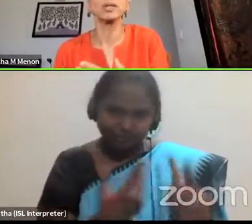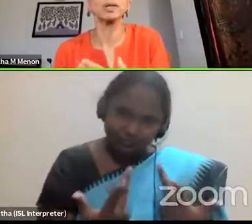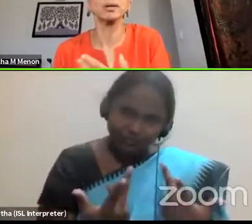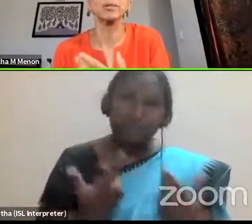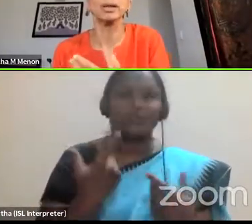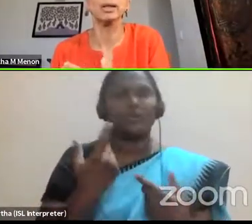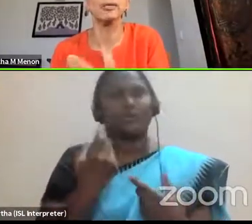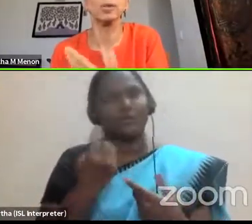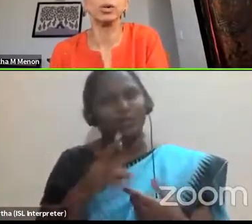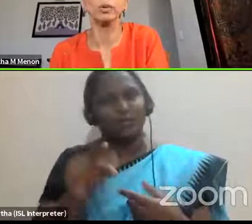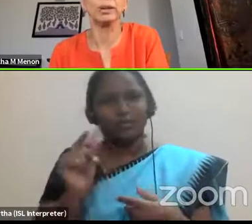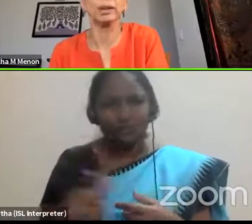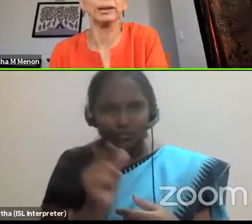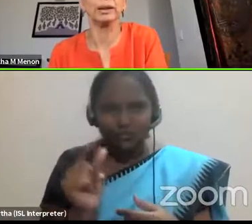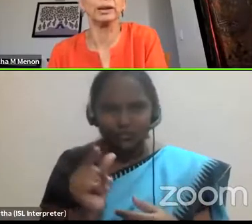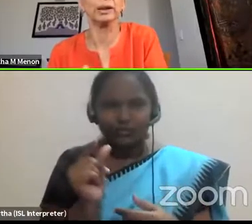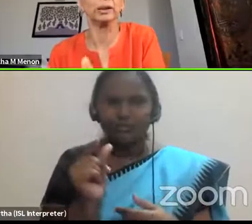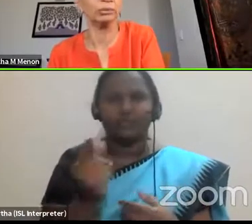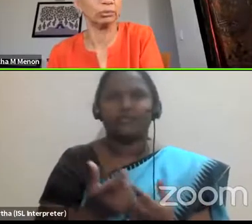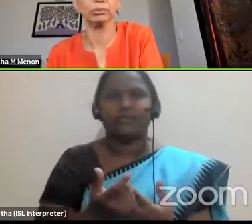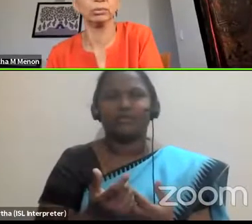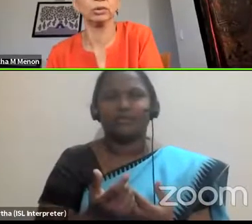use it for